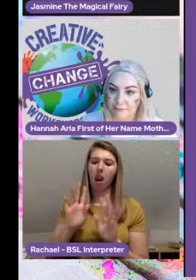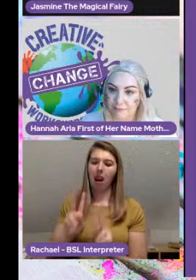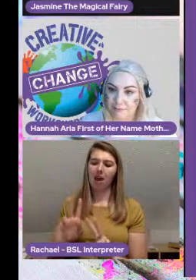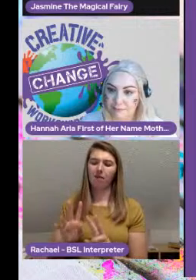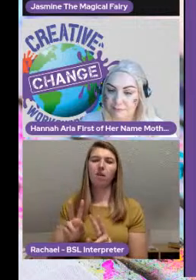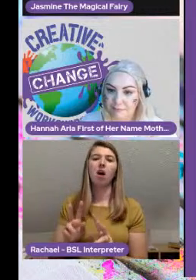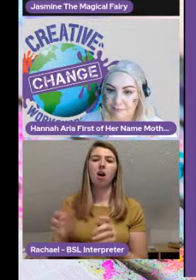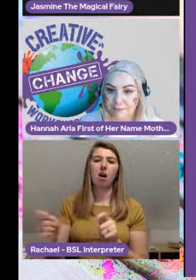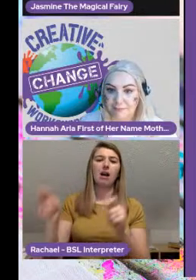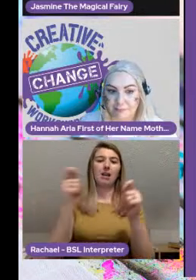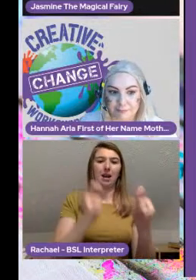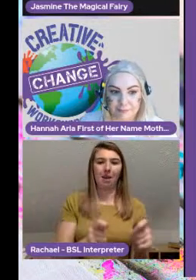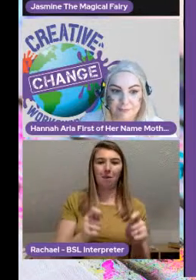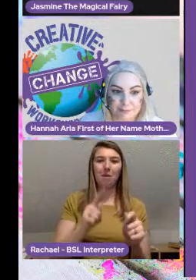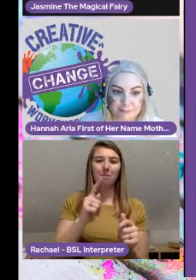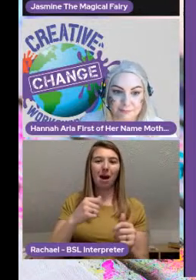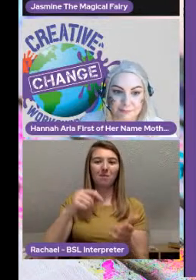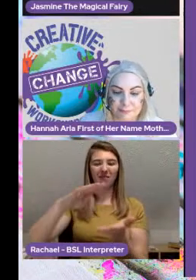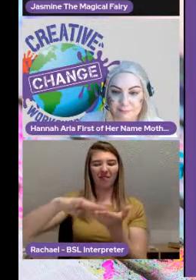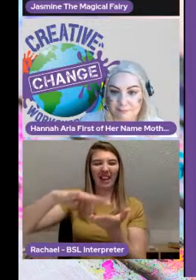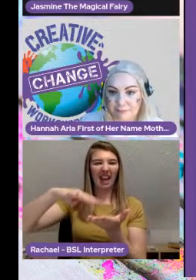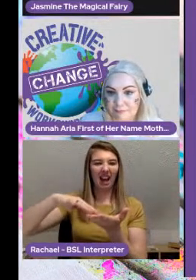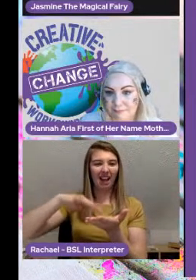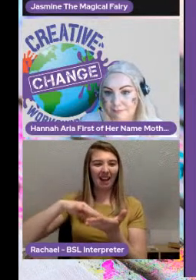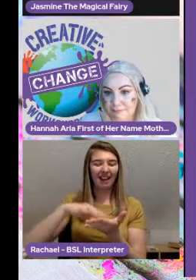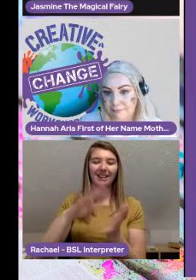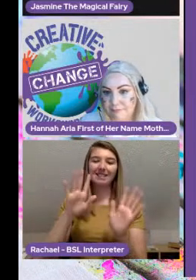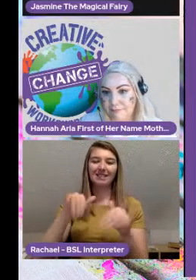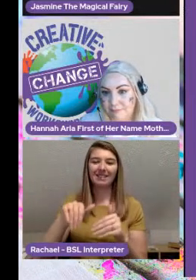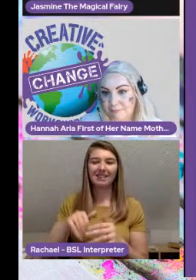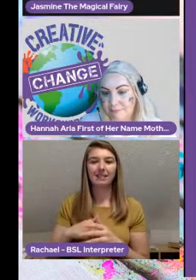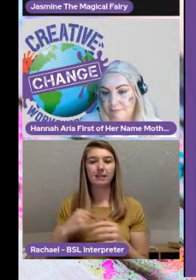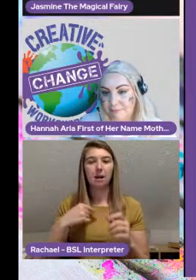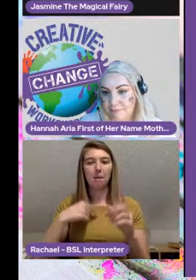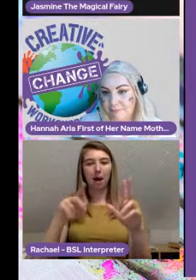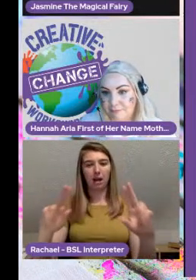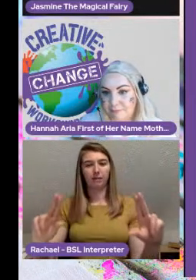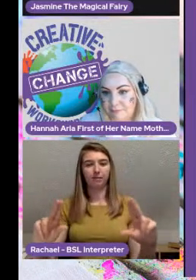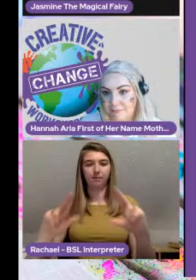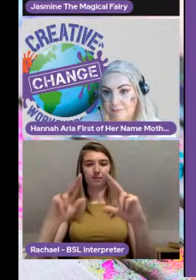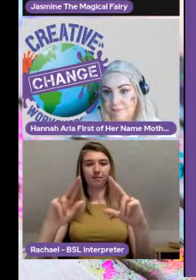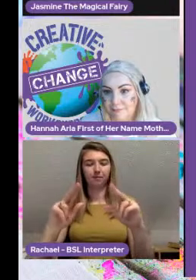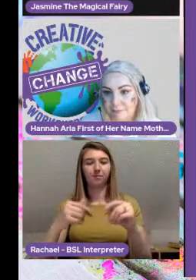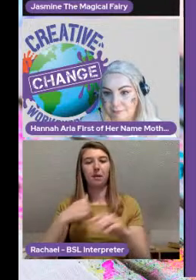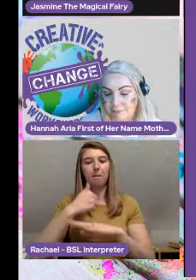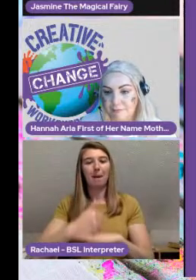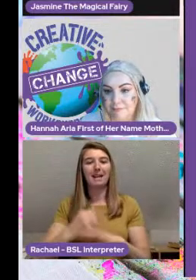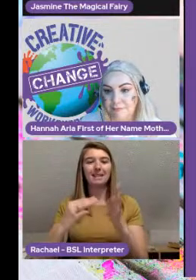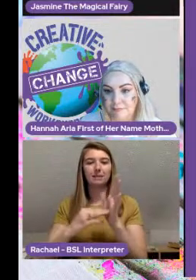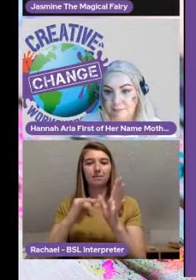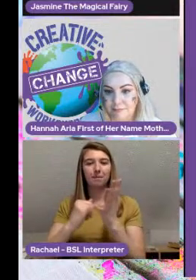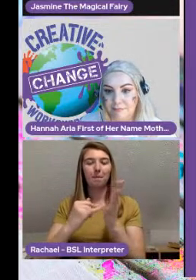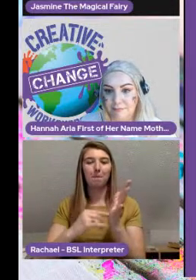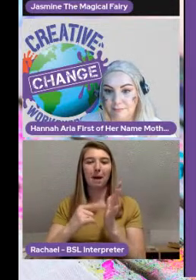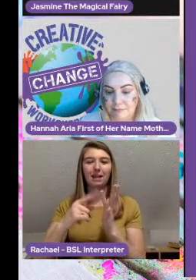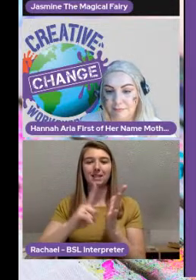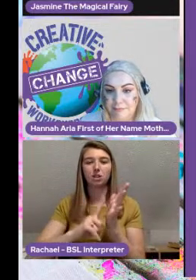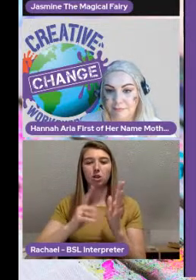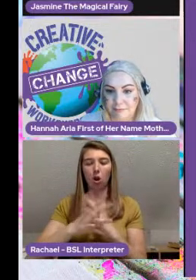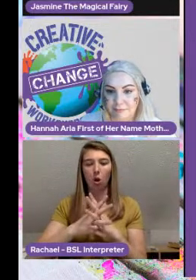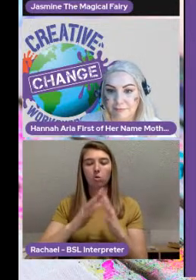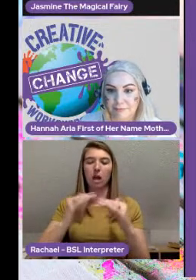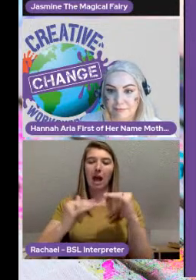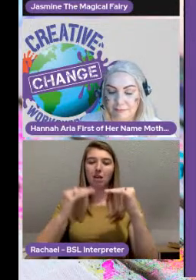in it, though. My caption is based on Maslow's hierarchy of basic human needs, which I was reminded of when watching the